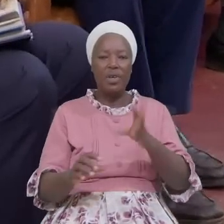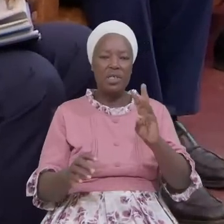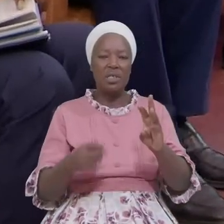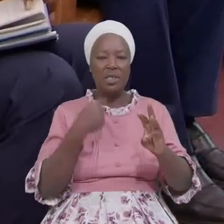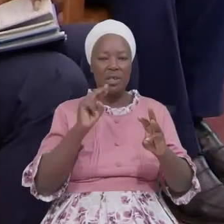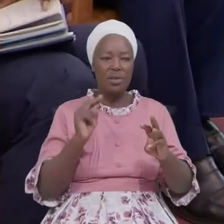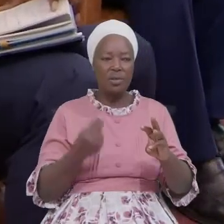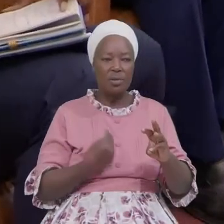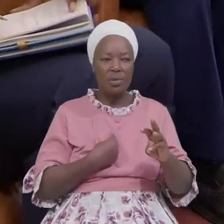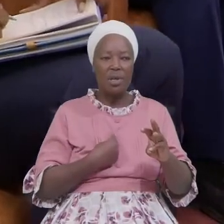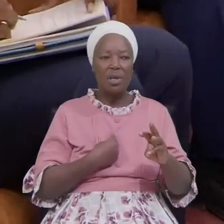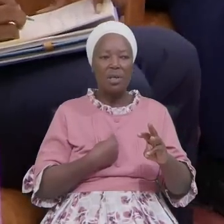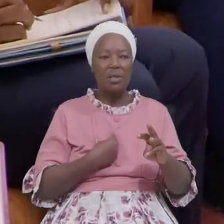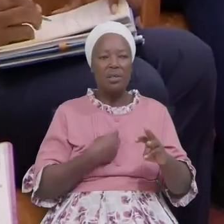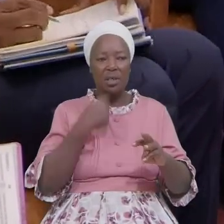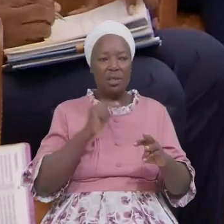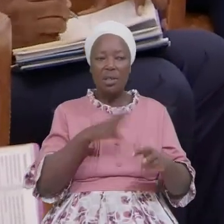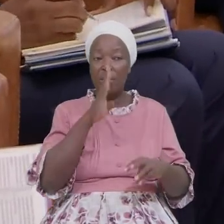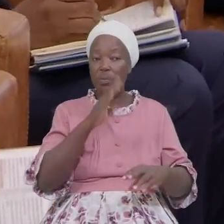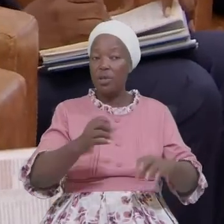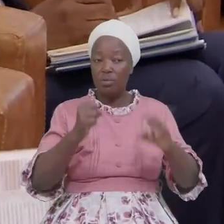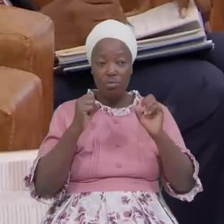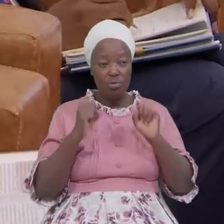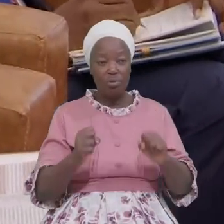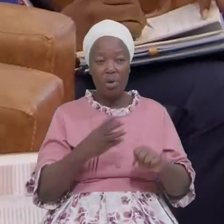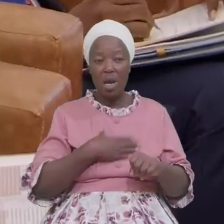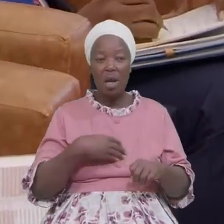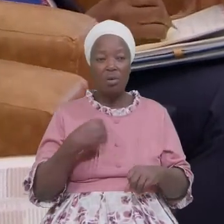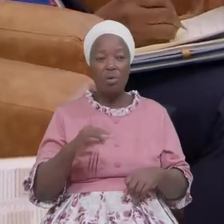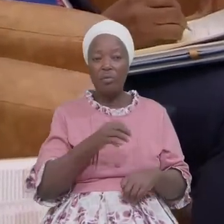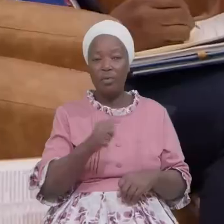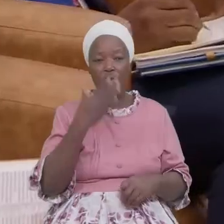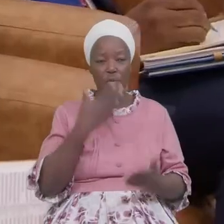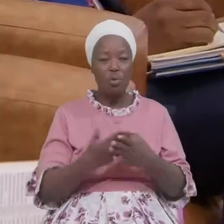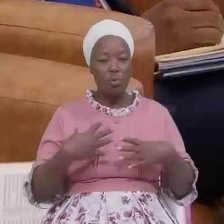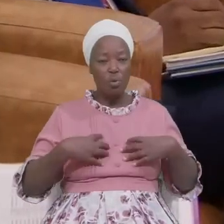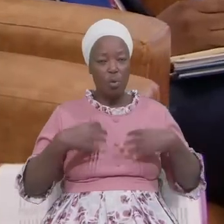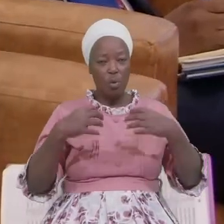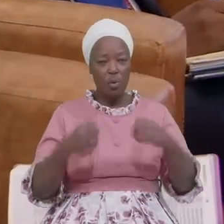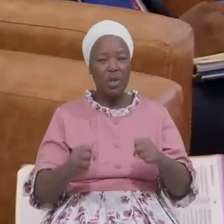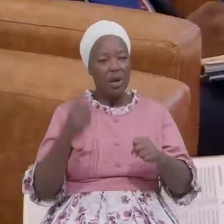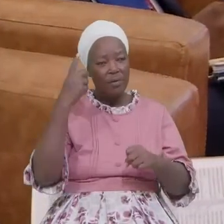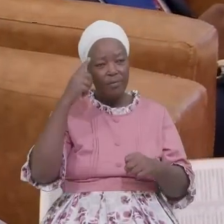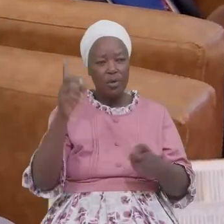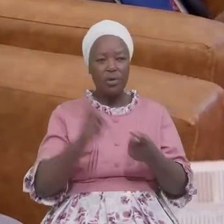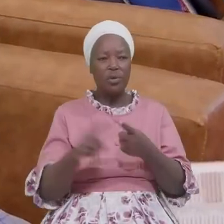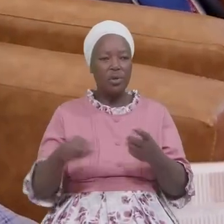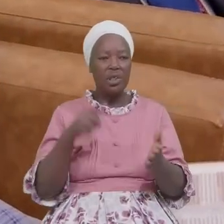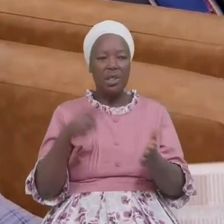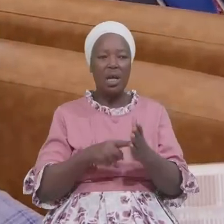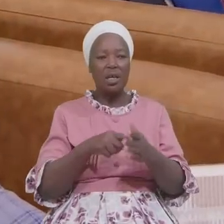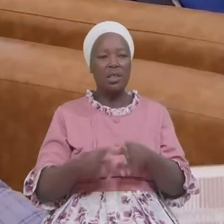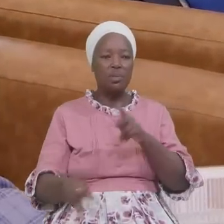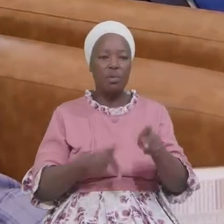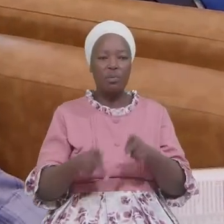tells us, it says, be strong and of a good courage, for unto these people